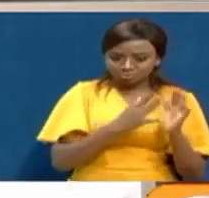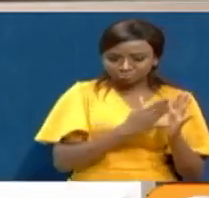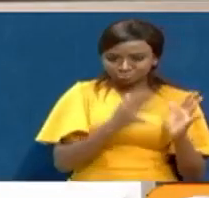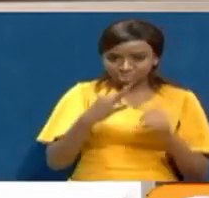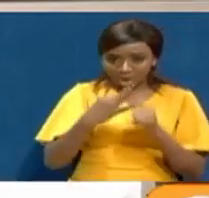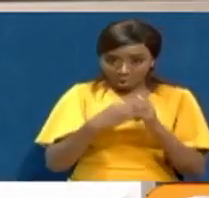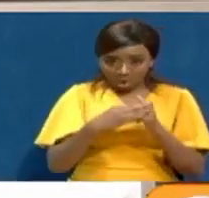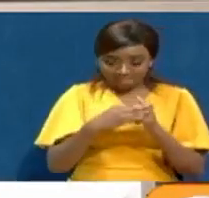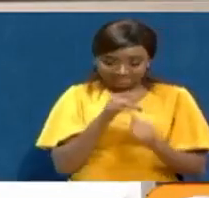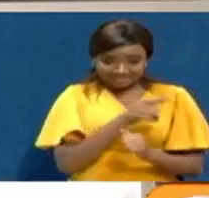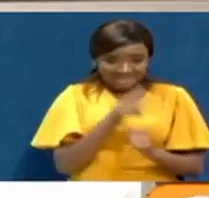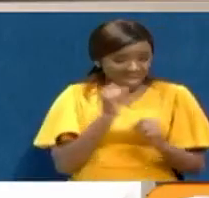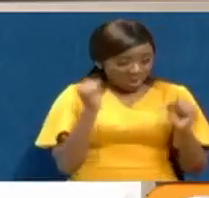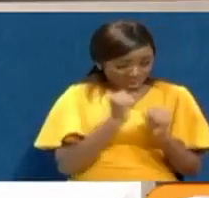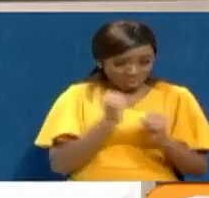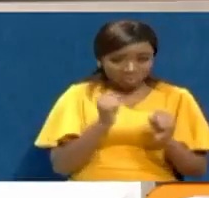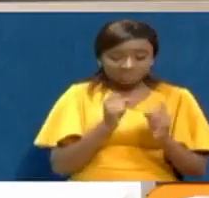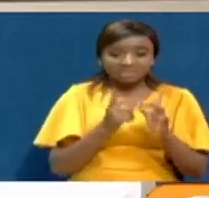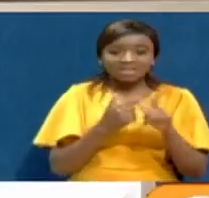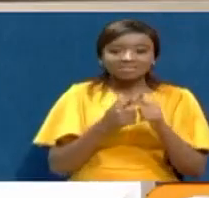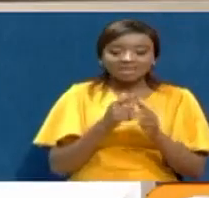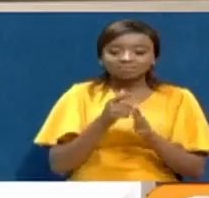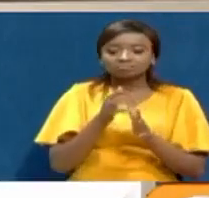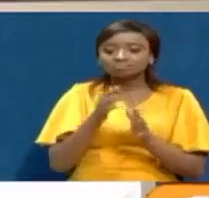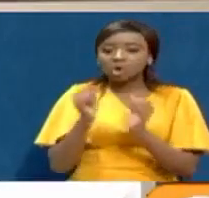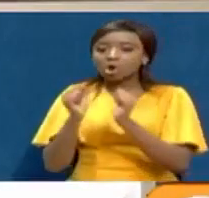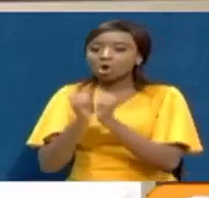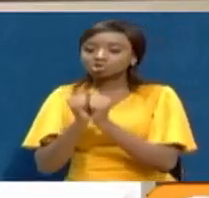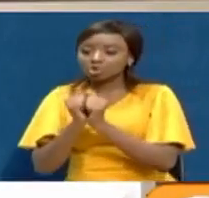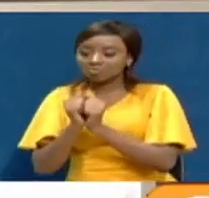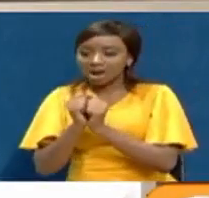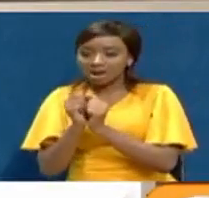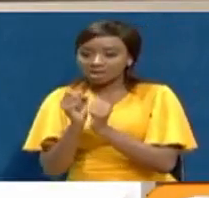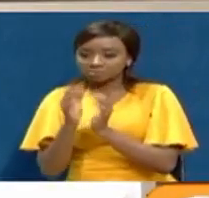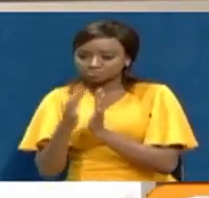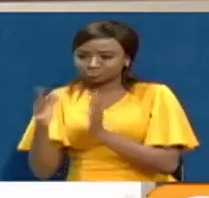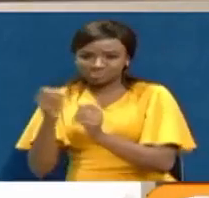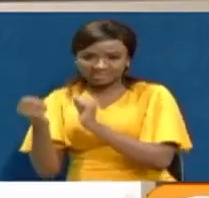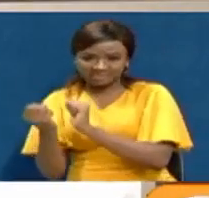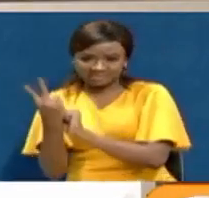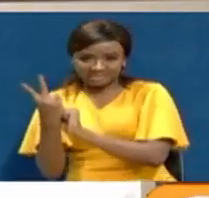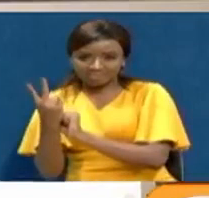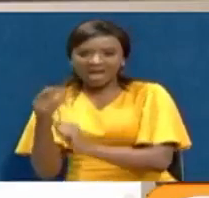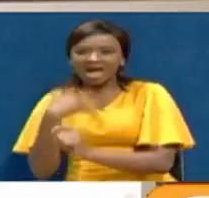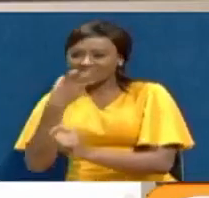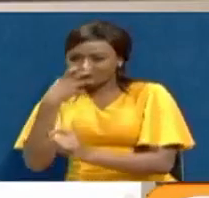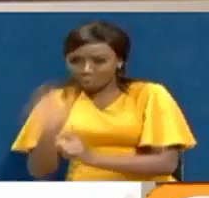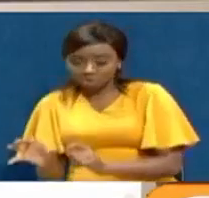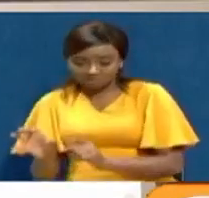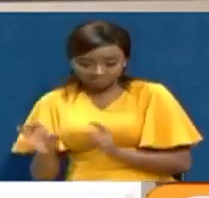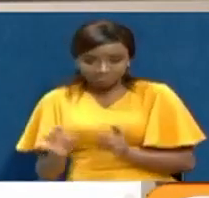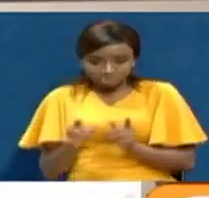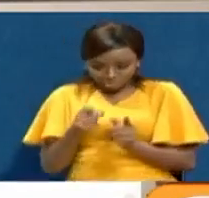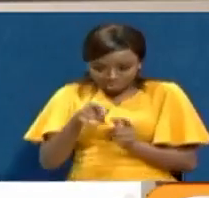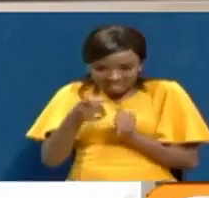then October to December, which is the following season. So we have this transition period where we are transitioning from